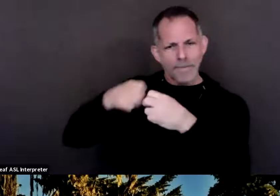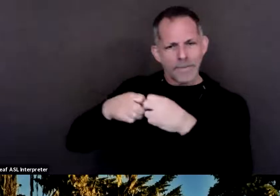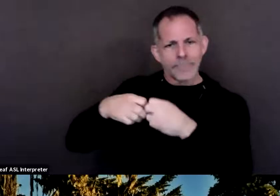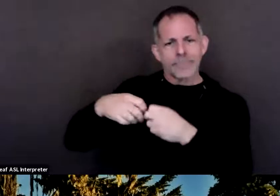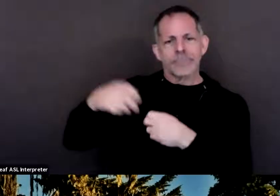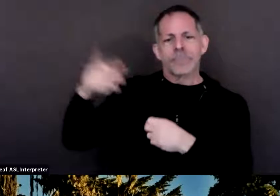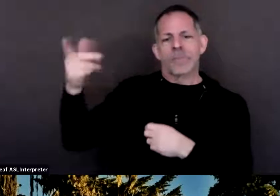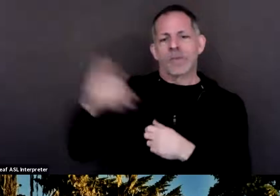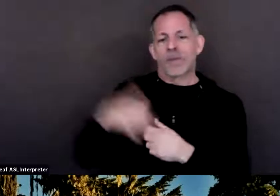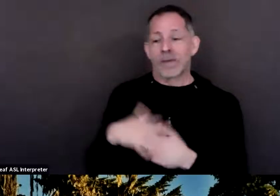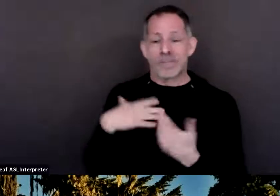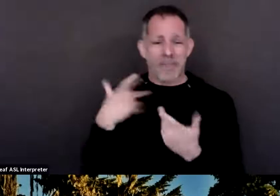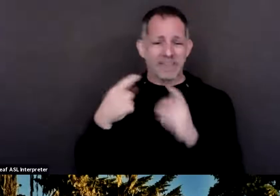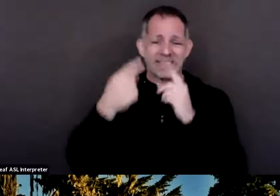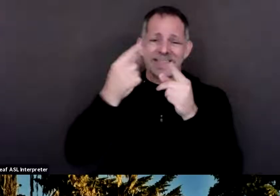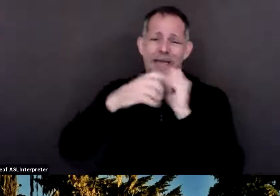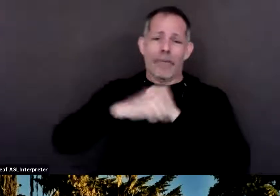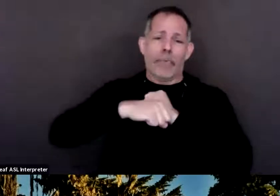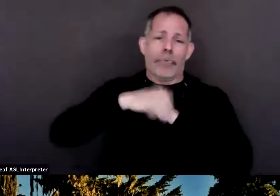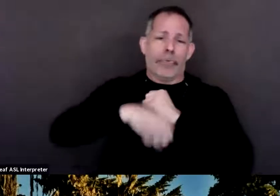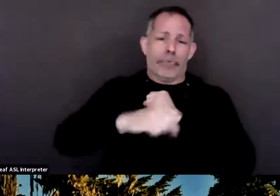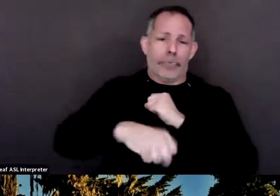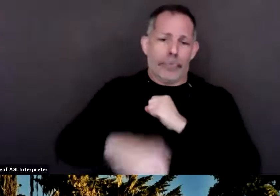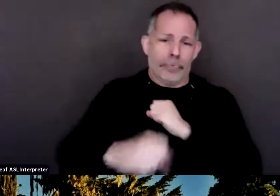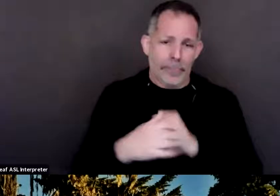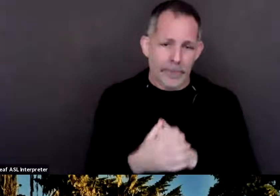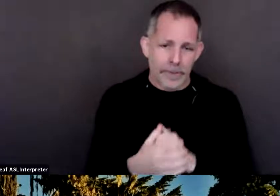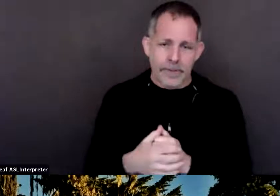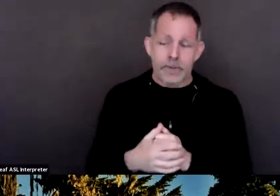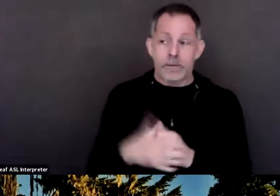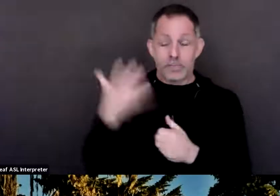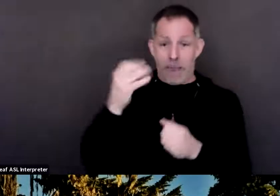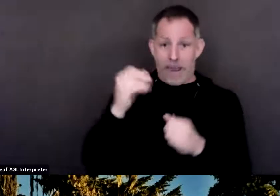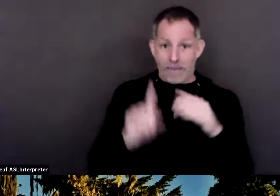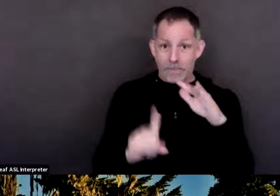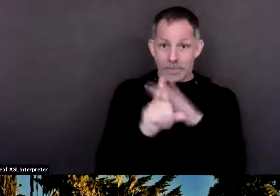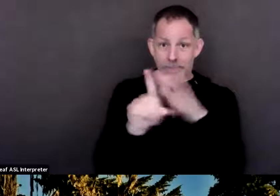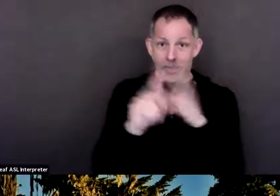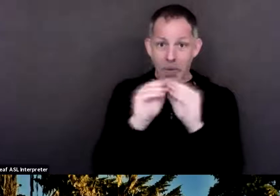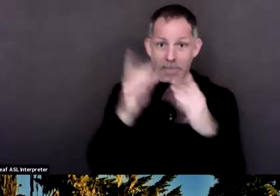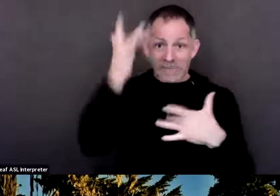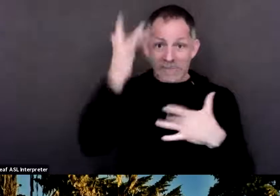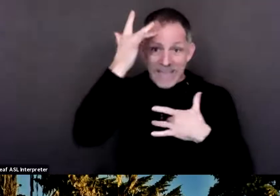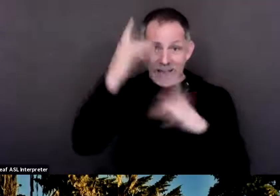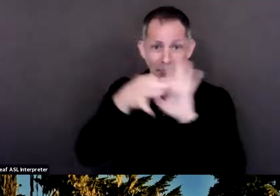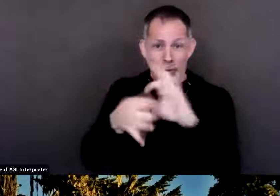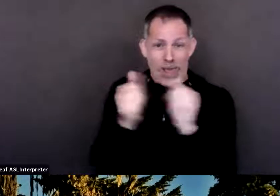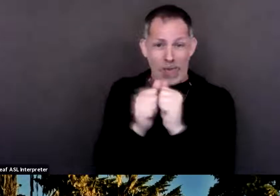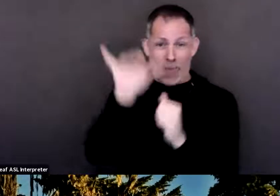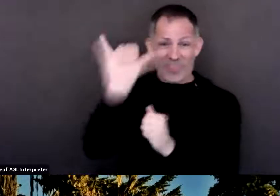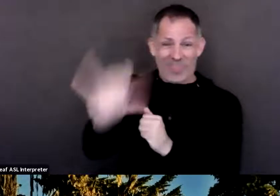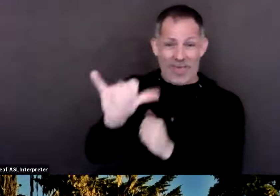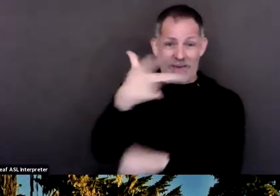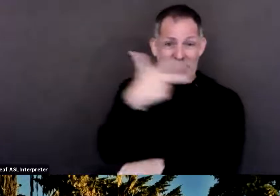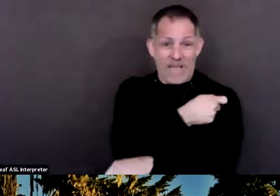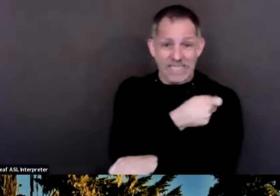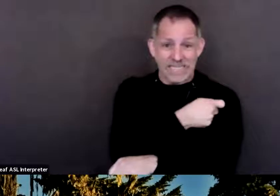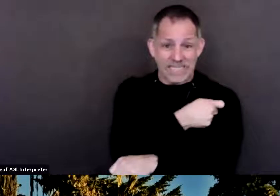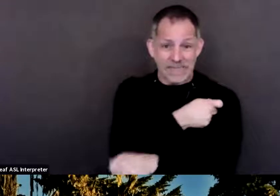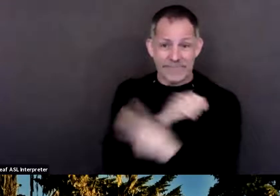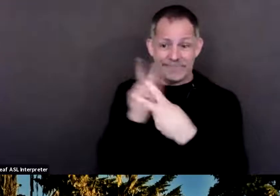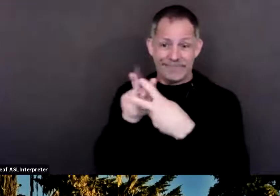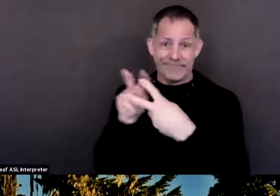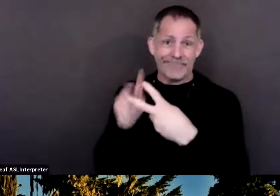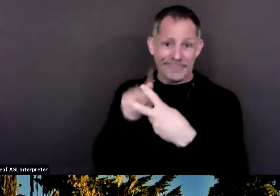more cases arose here in the US and to dig a little deeper, I think, into the medical information around those